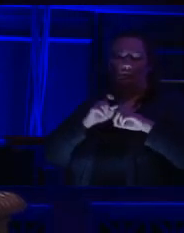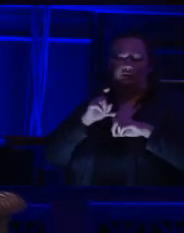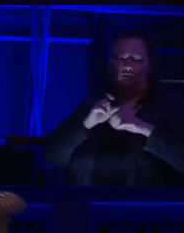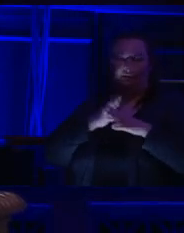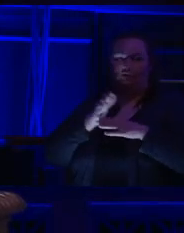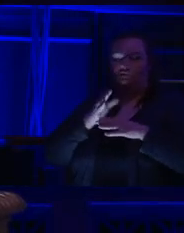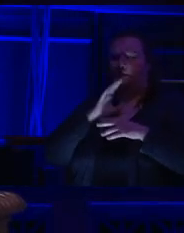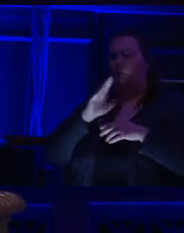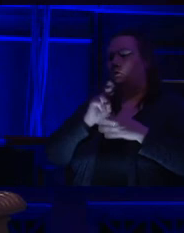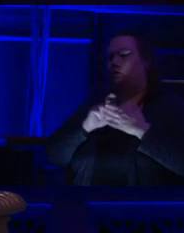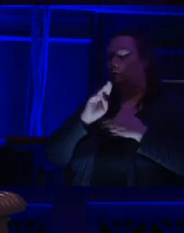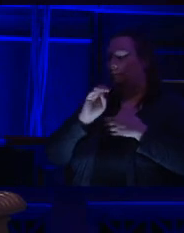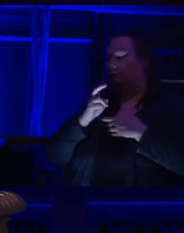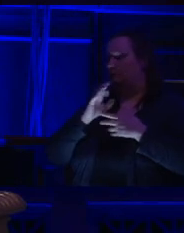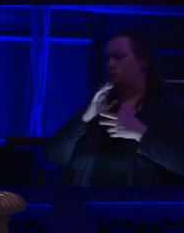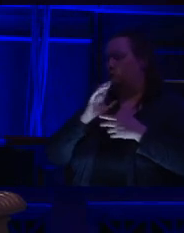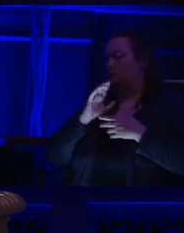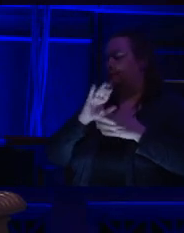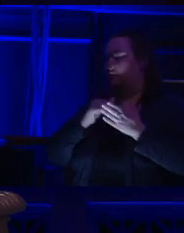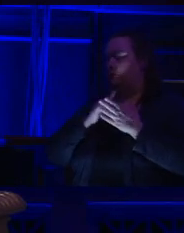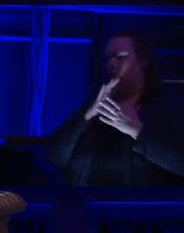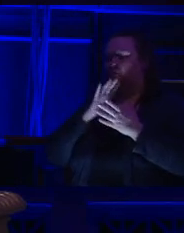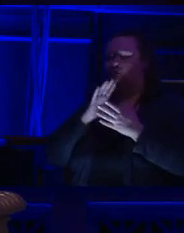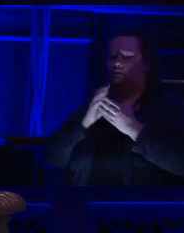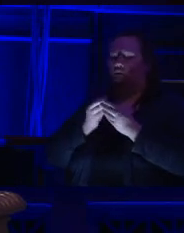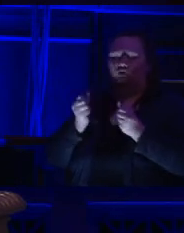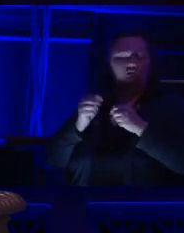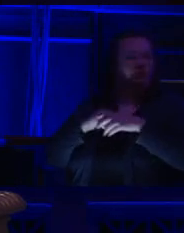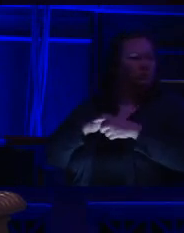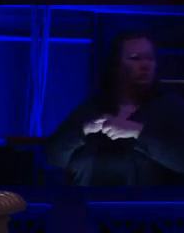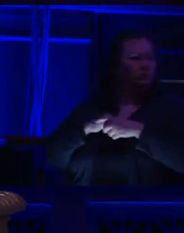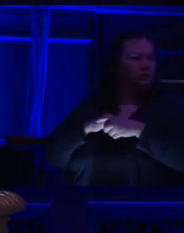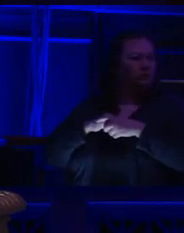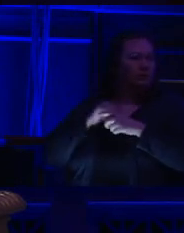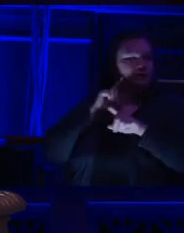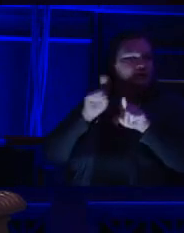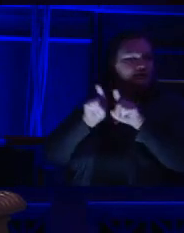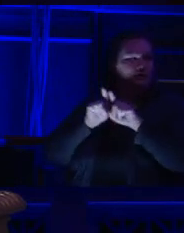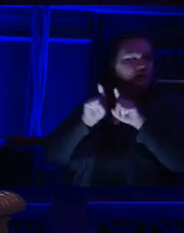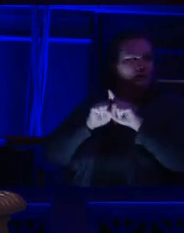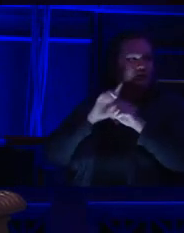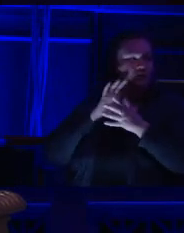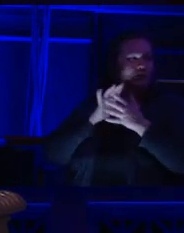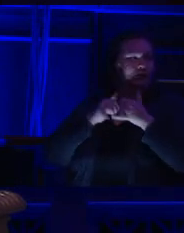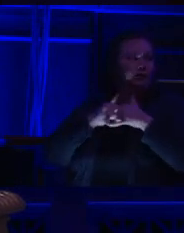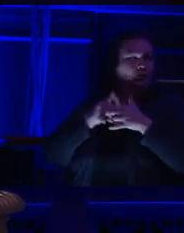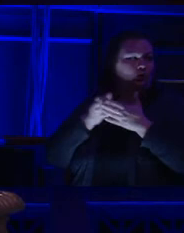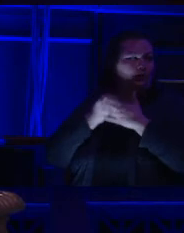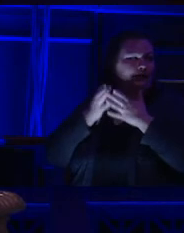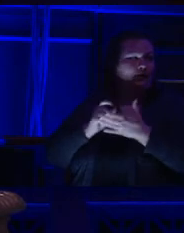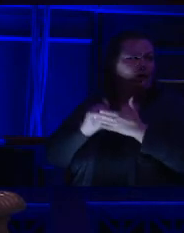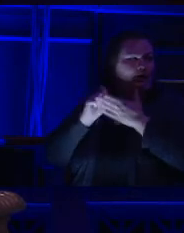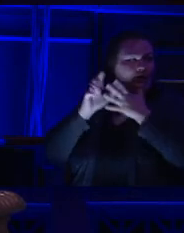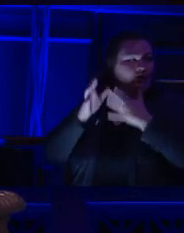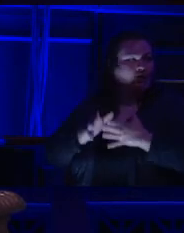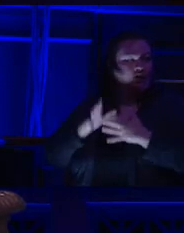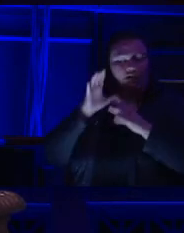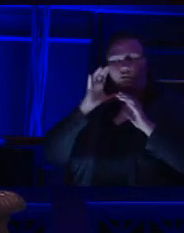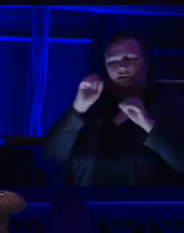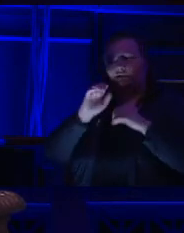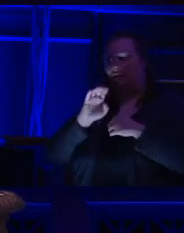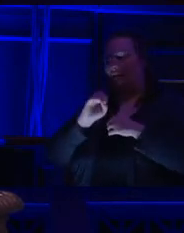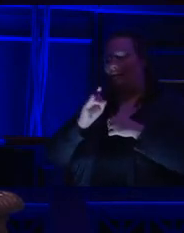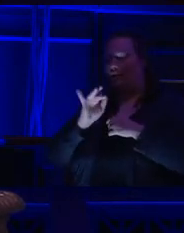of Michigan Center for Social Solutions. He is also an award-winning author, president emeritus